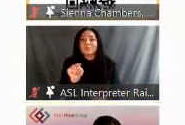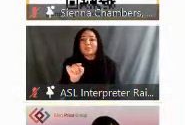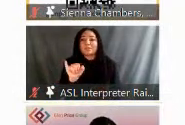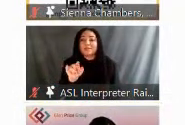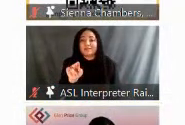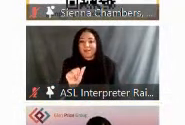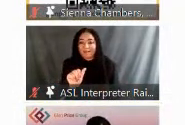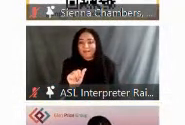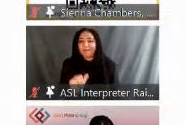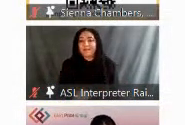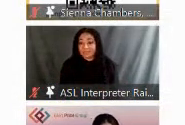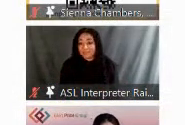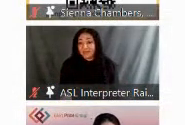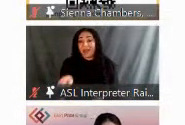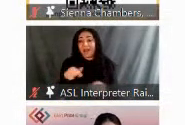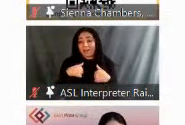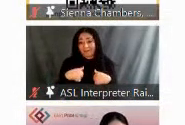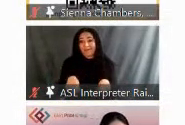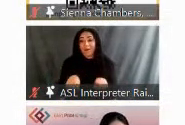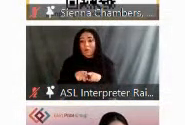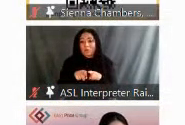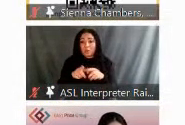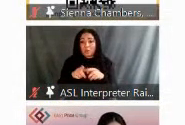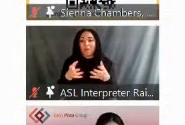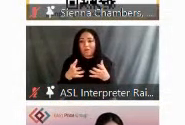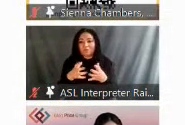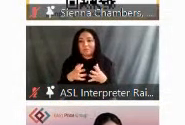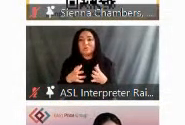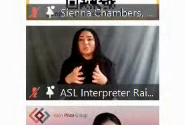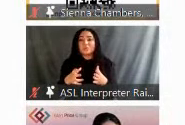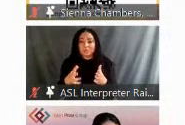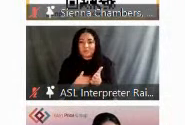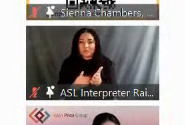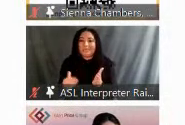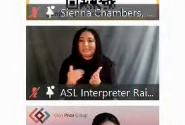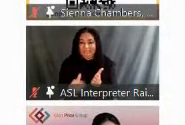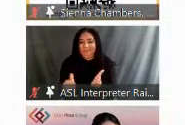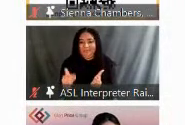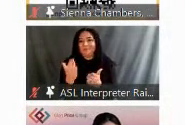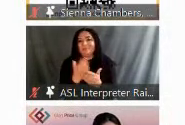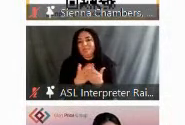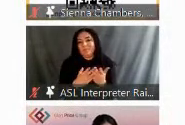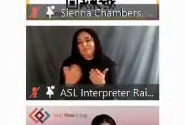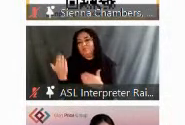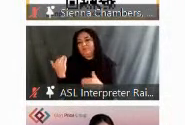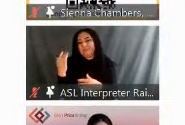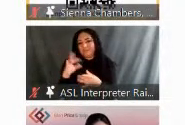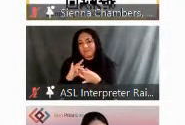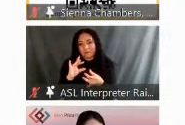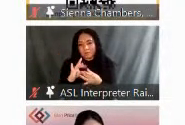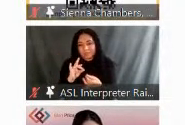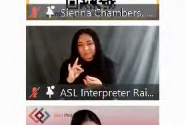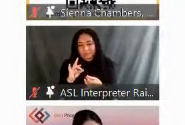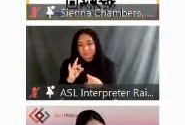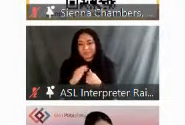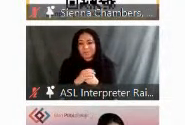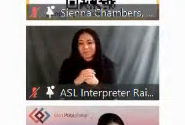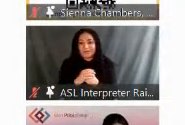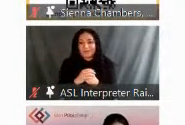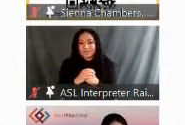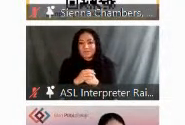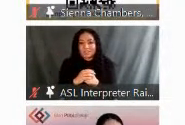And I too want to echo on some of the comments that were made previously. And speaking back to some of the